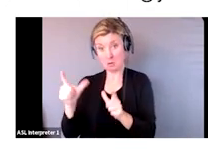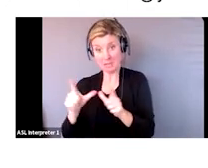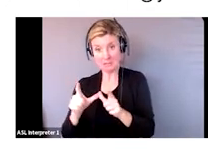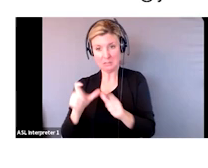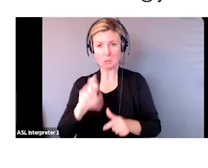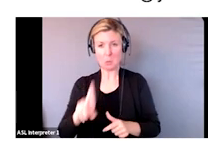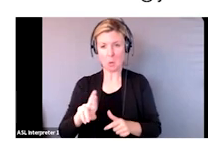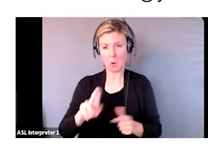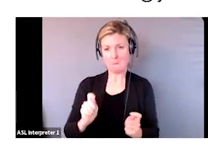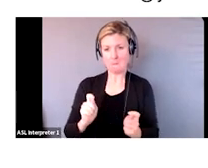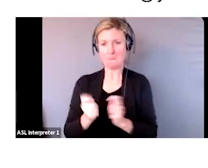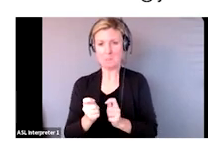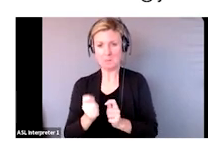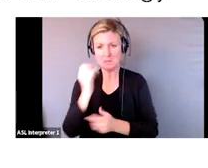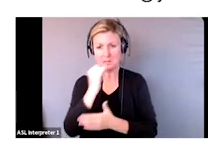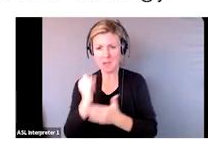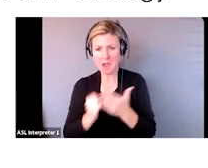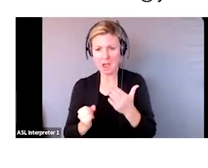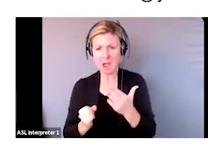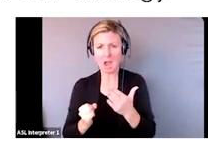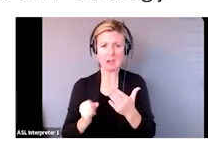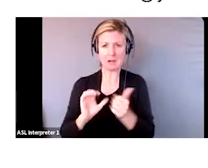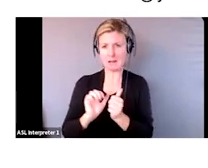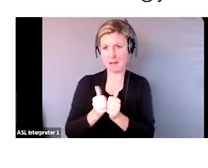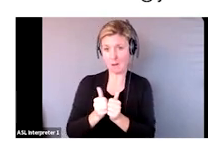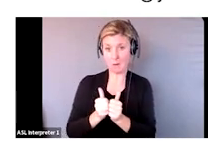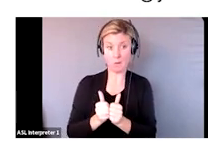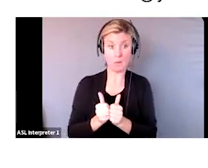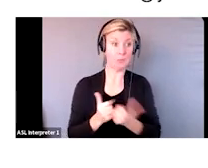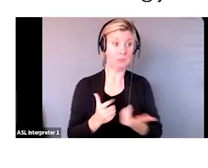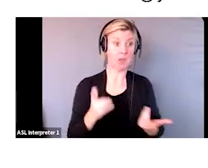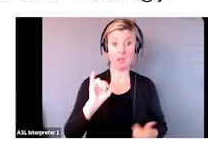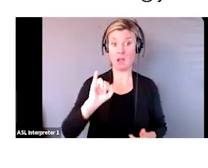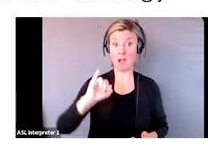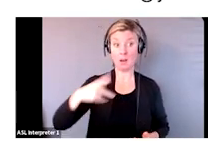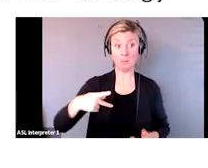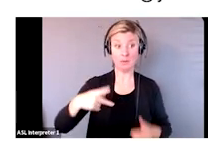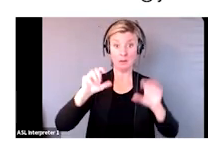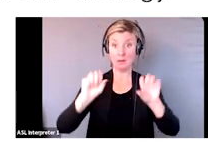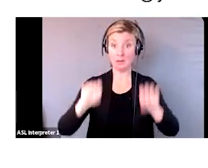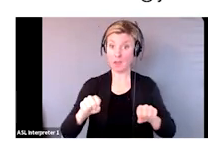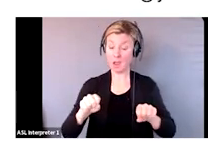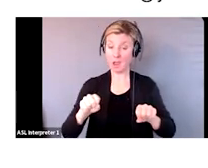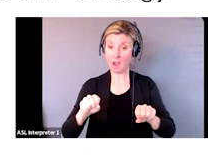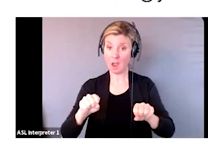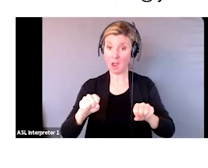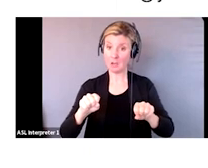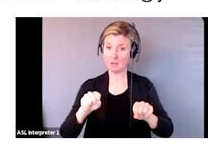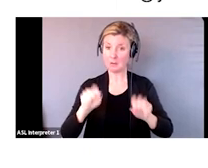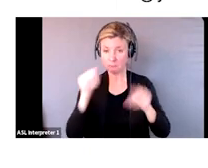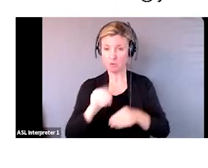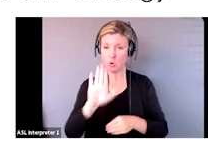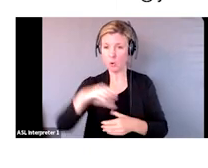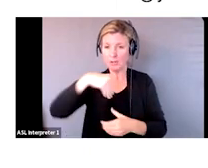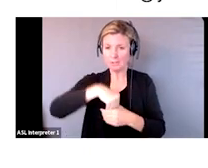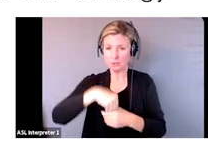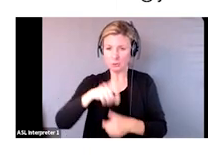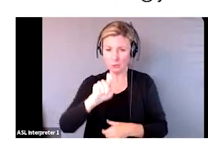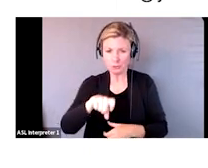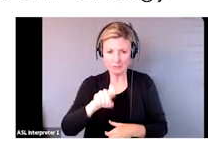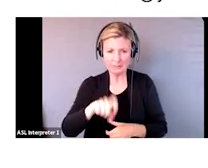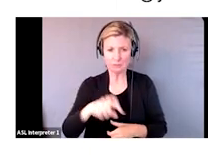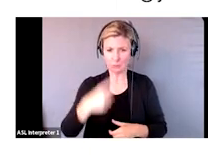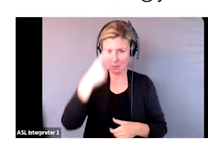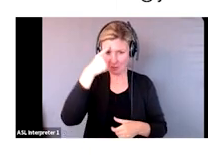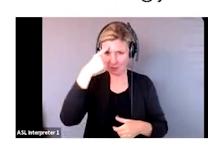about. How can IP address your internal needs or inform the market position? So is there something